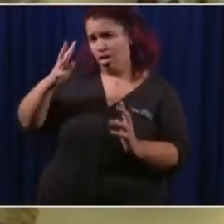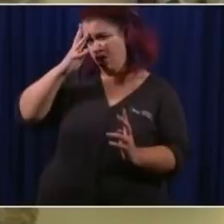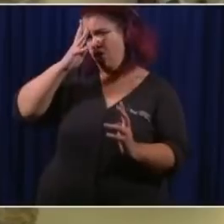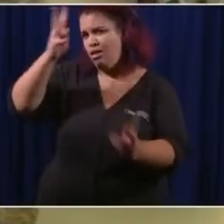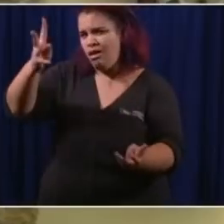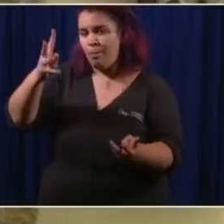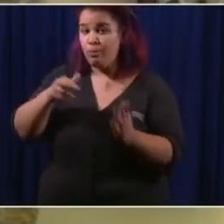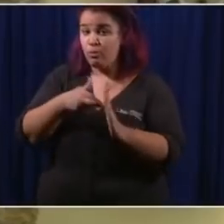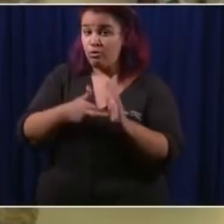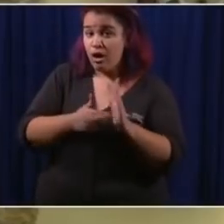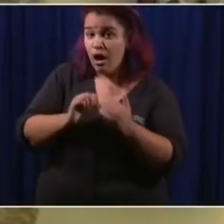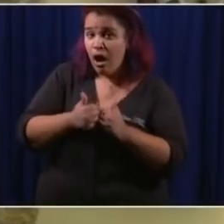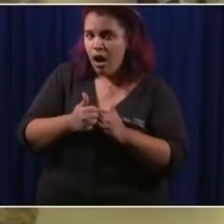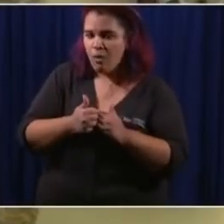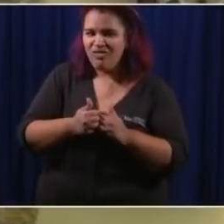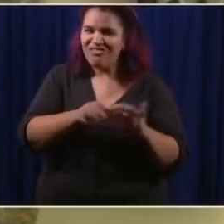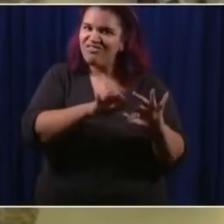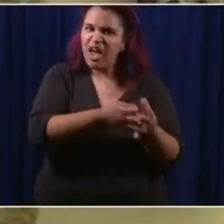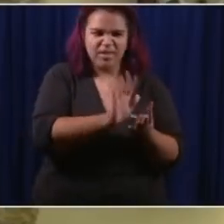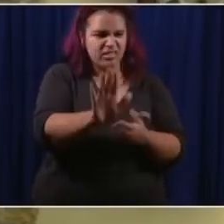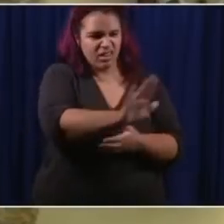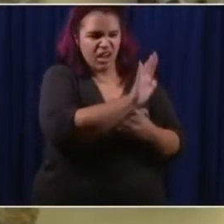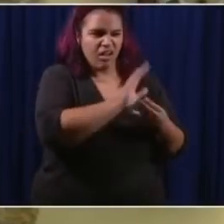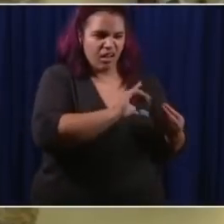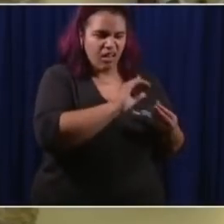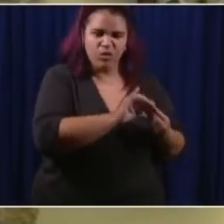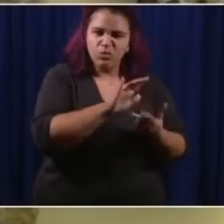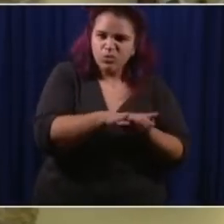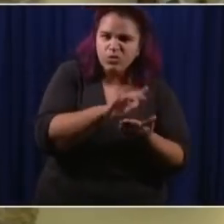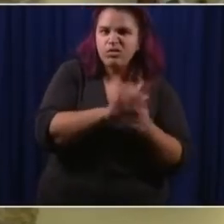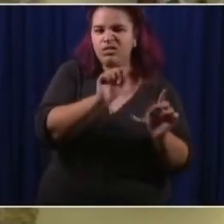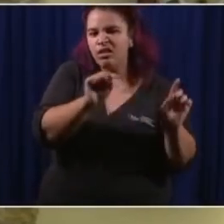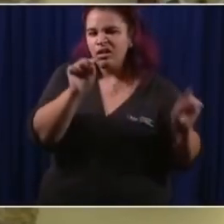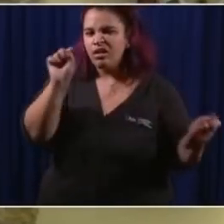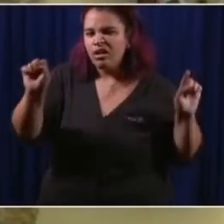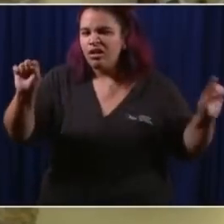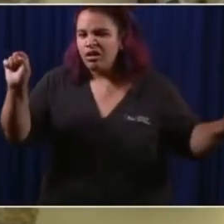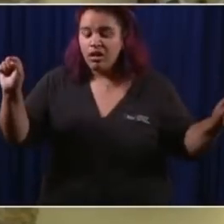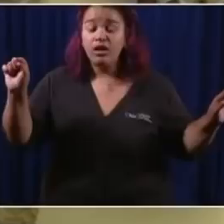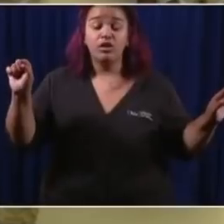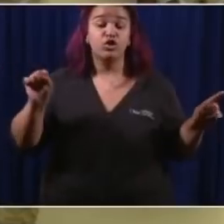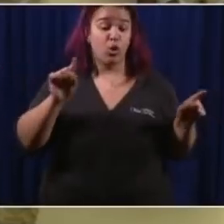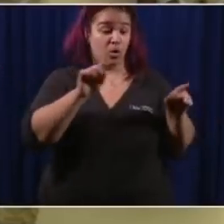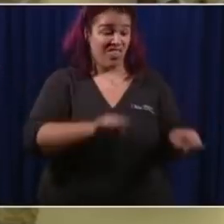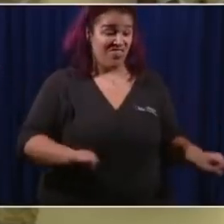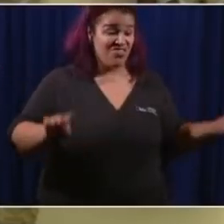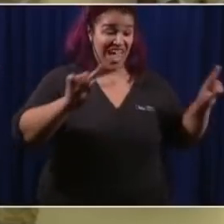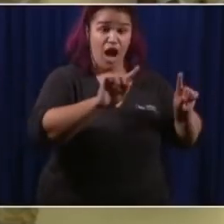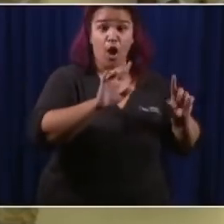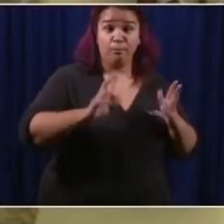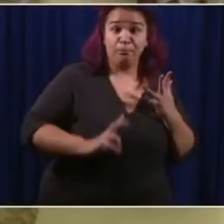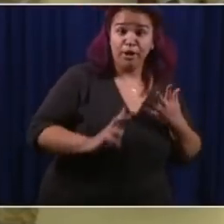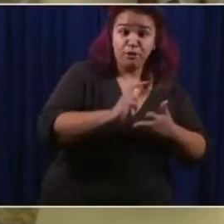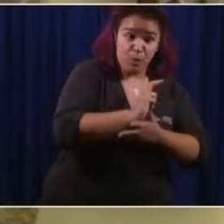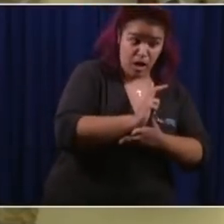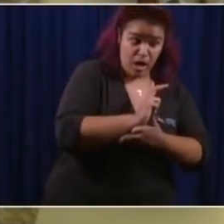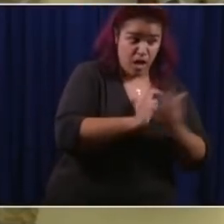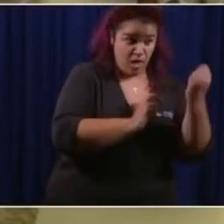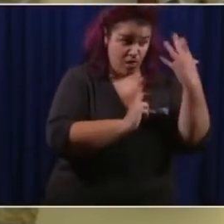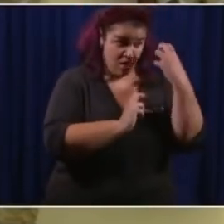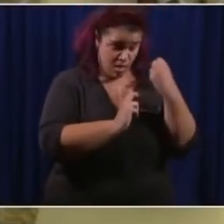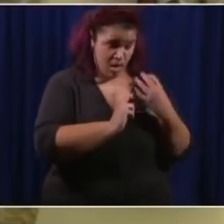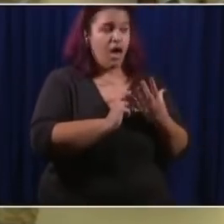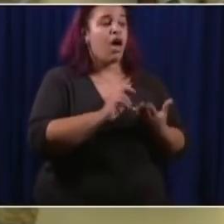them if we can. And so we're trying to take those priorities as established by Ohio families and work them through the